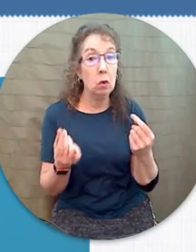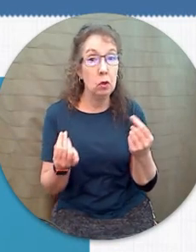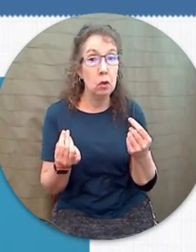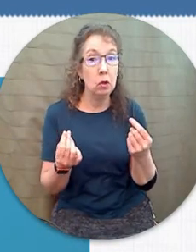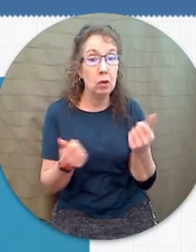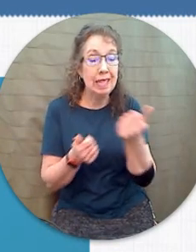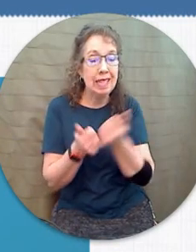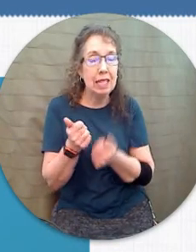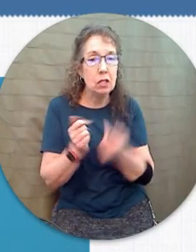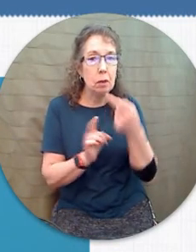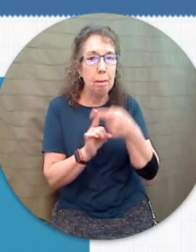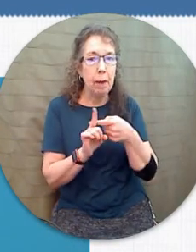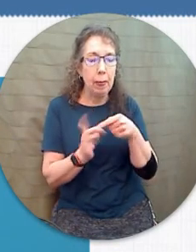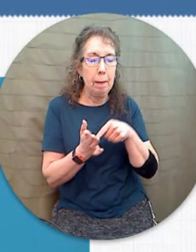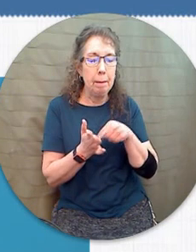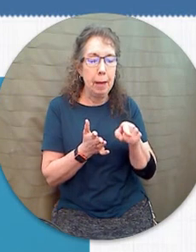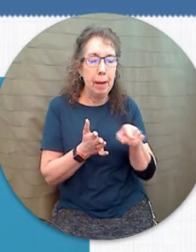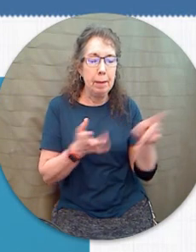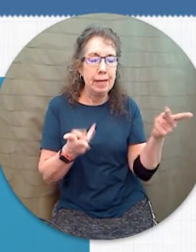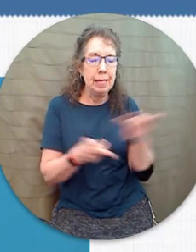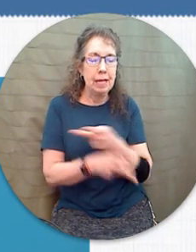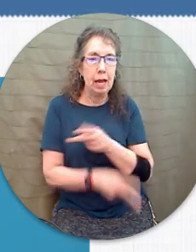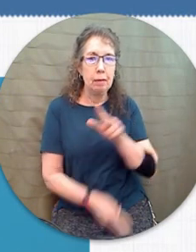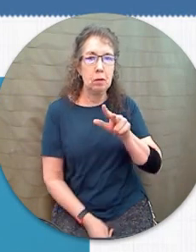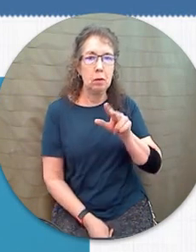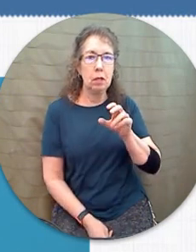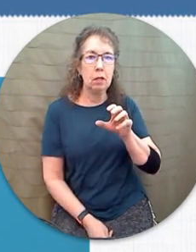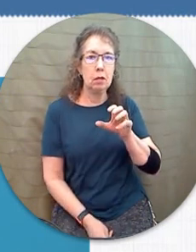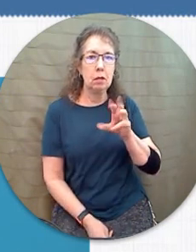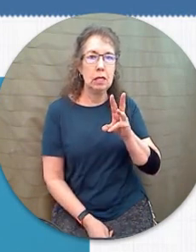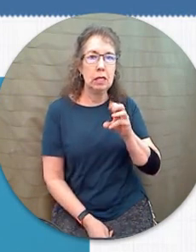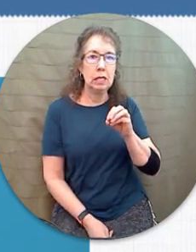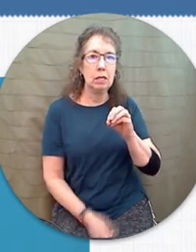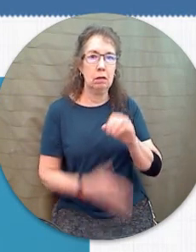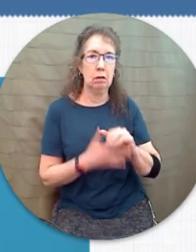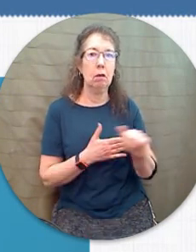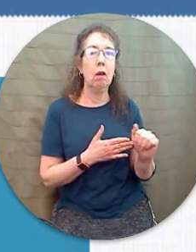of these monthly payments by $360.